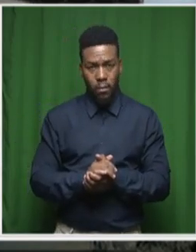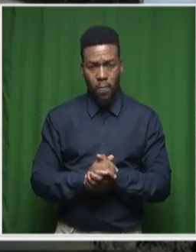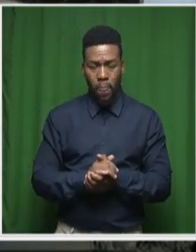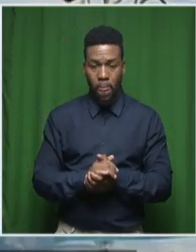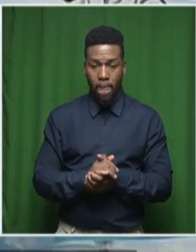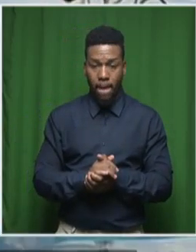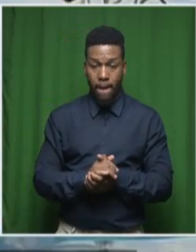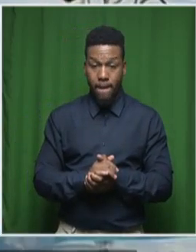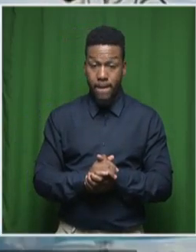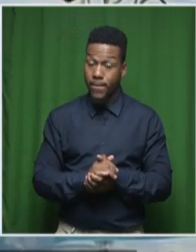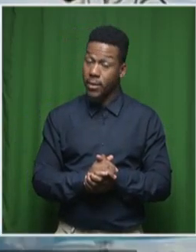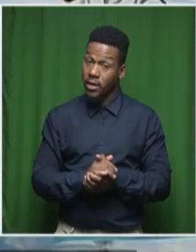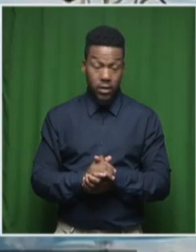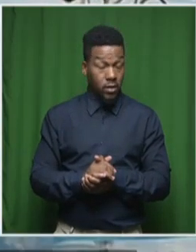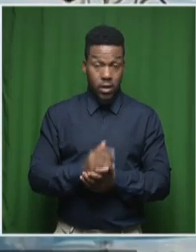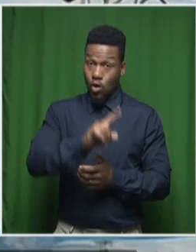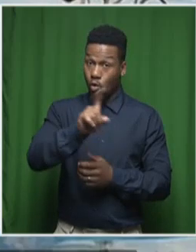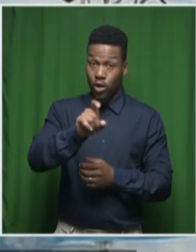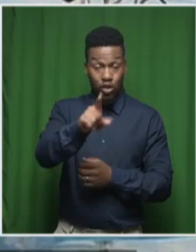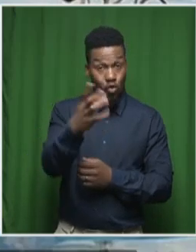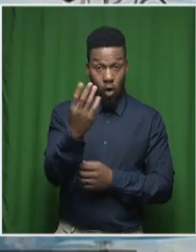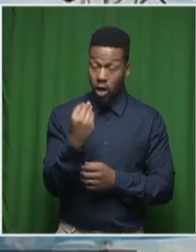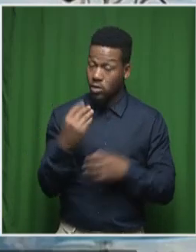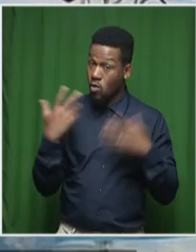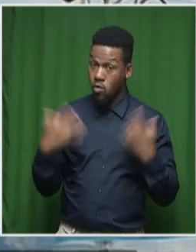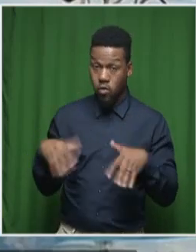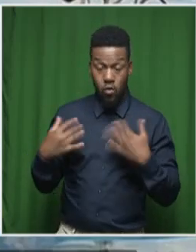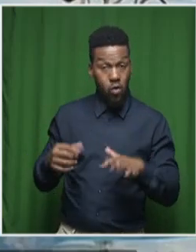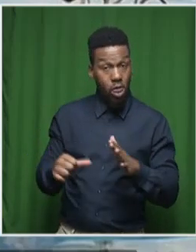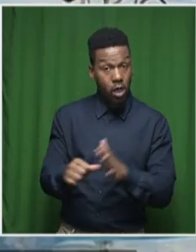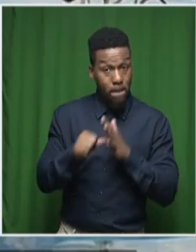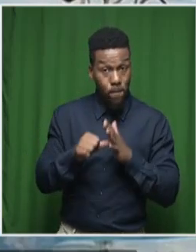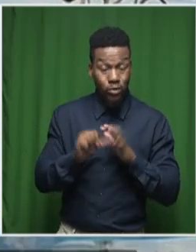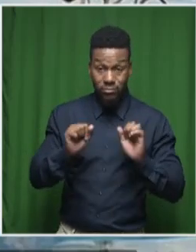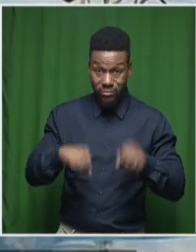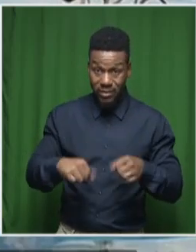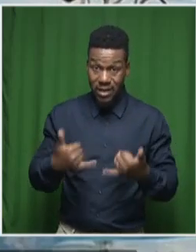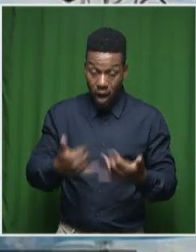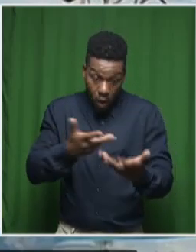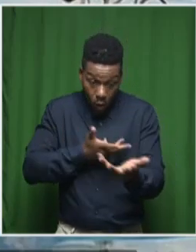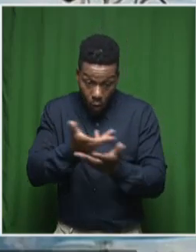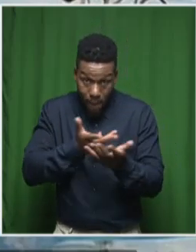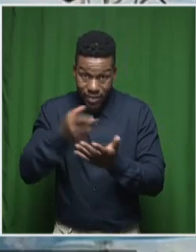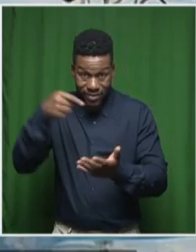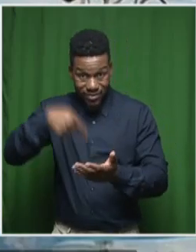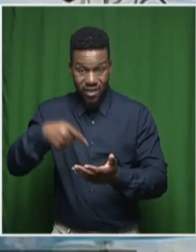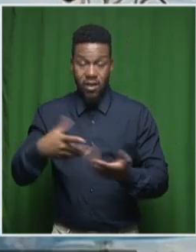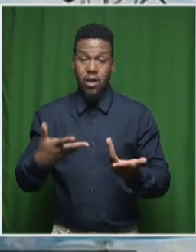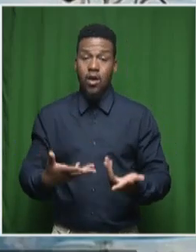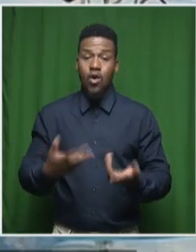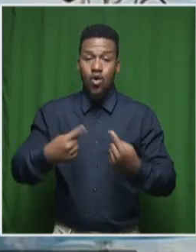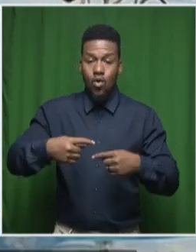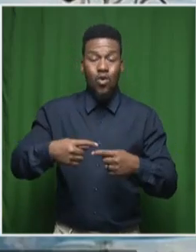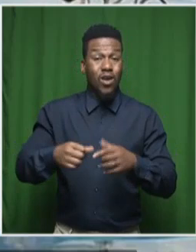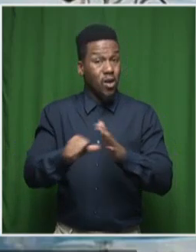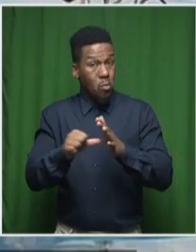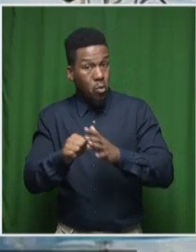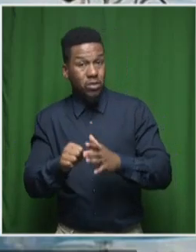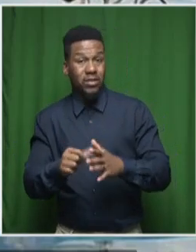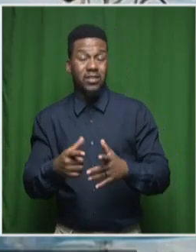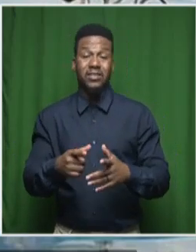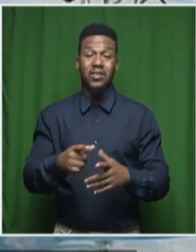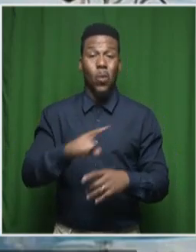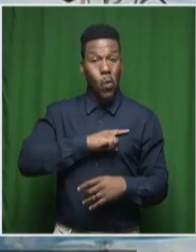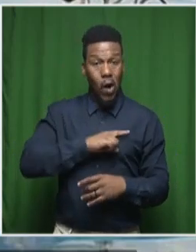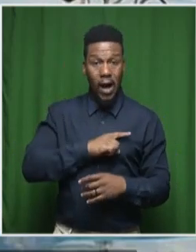The question you're asking, Lobi, is so important because even the conversation that we're having now plays an important part in terms of